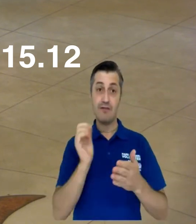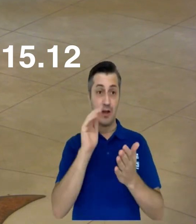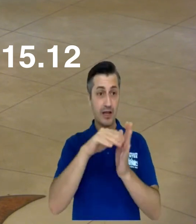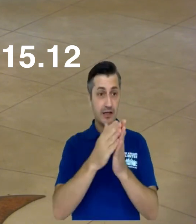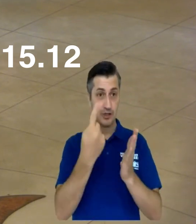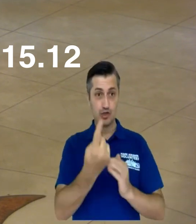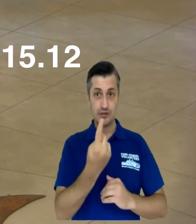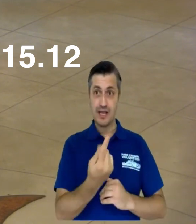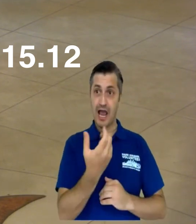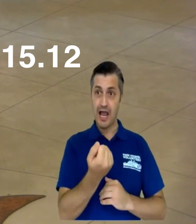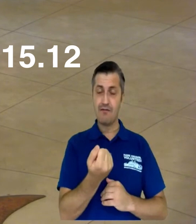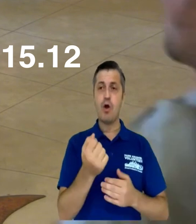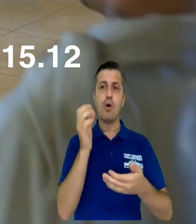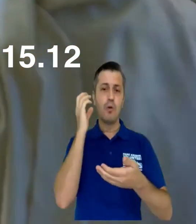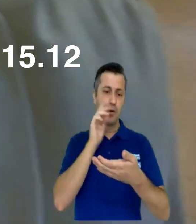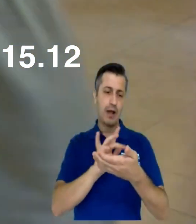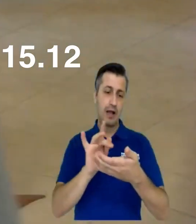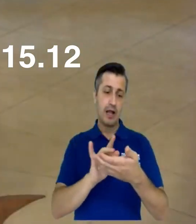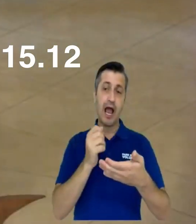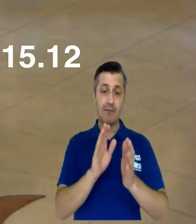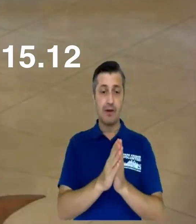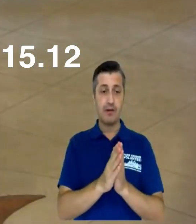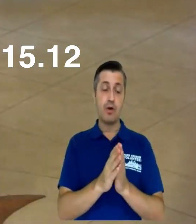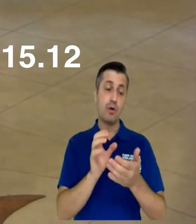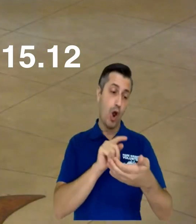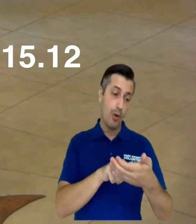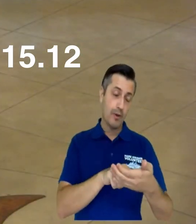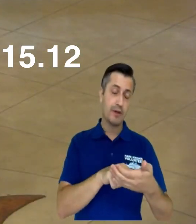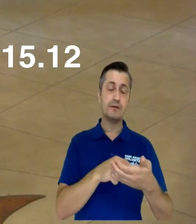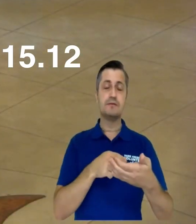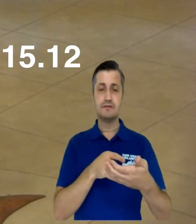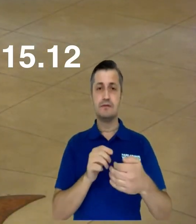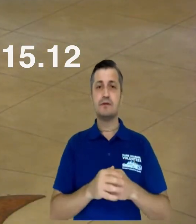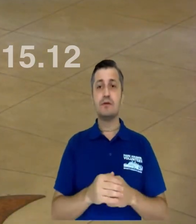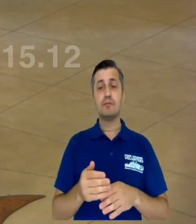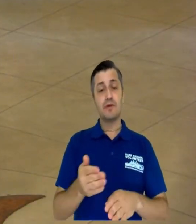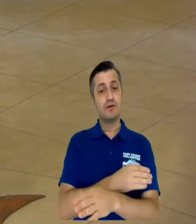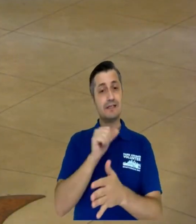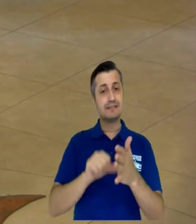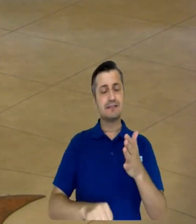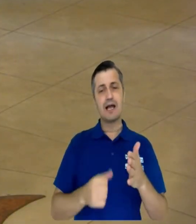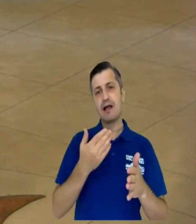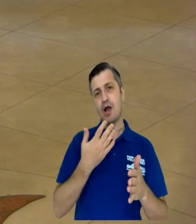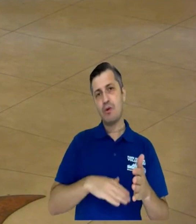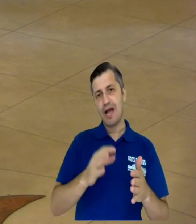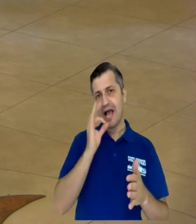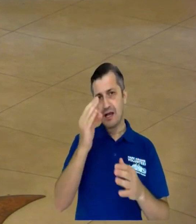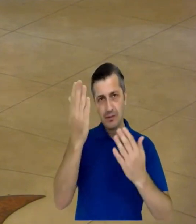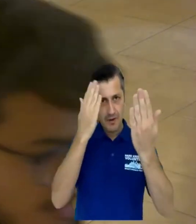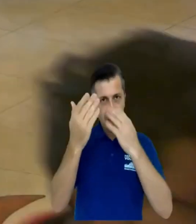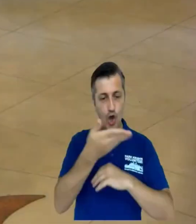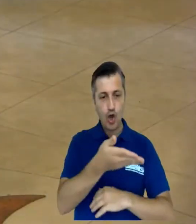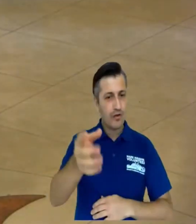or on your database, you could keep that open. But before I start, I wanted to seek blessings from all the devotees